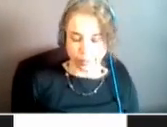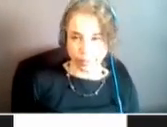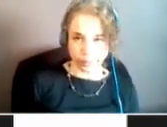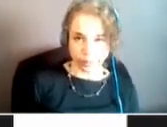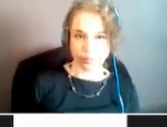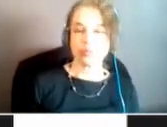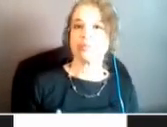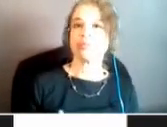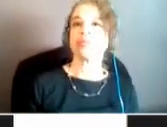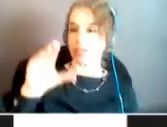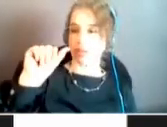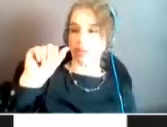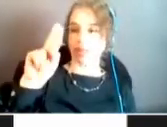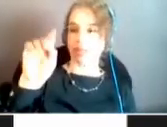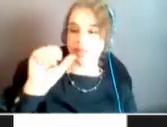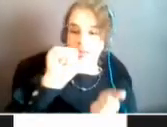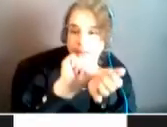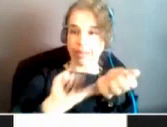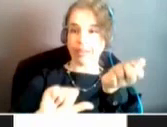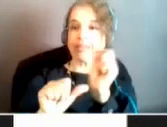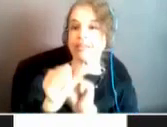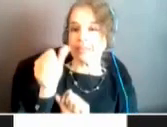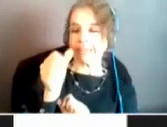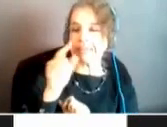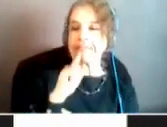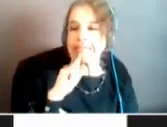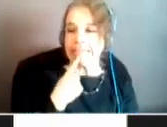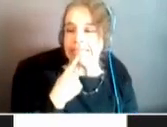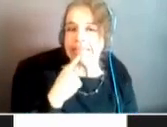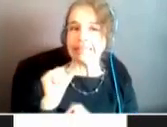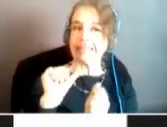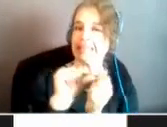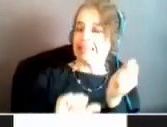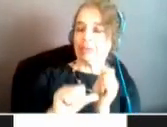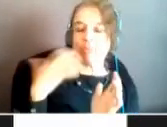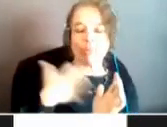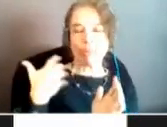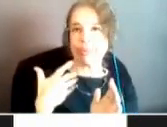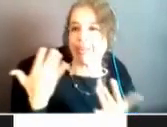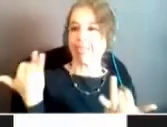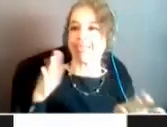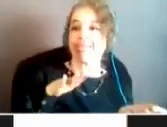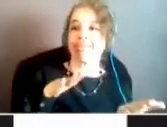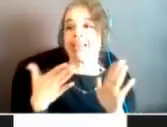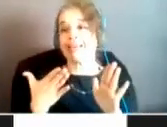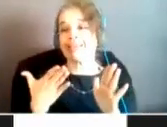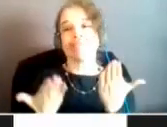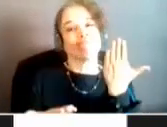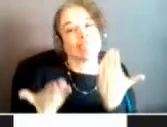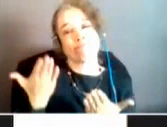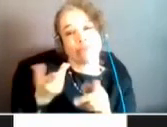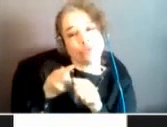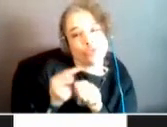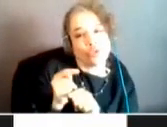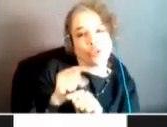You know, and acute suicide and chronic suicide, for example, acute suicide that leads to death may be attributed